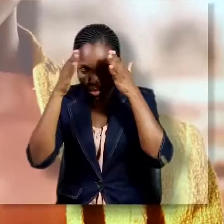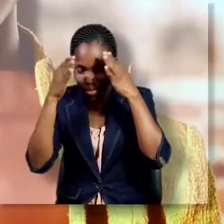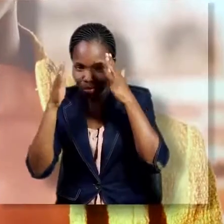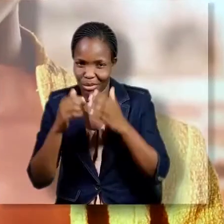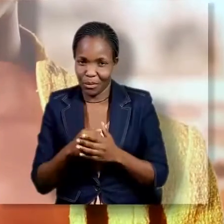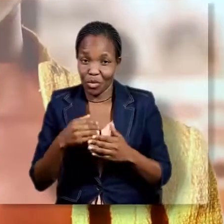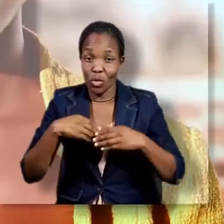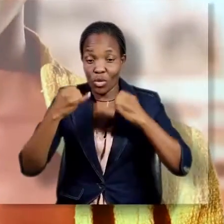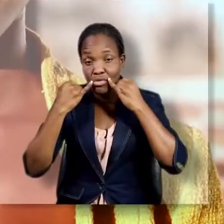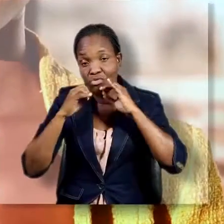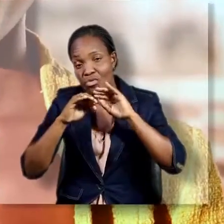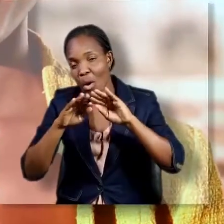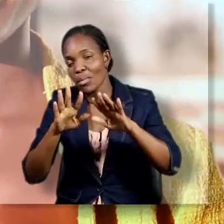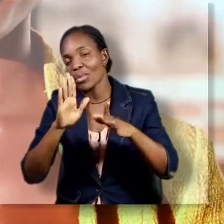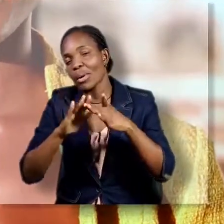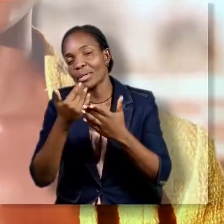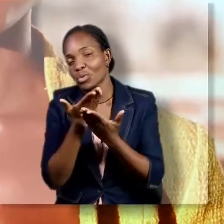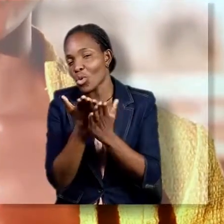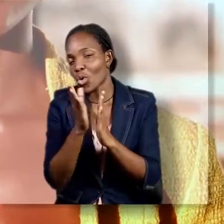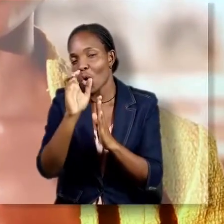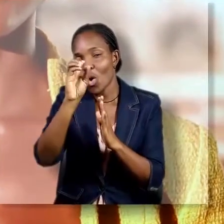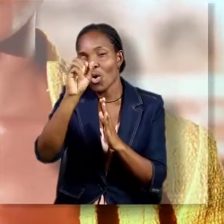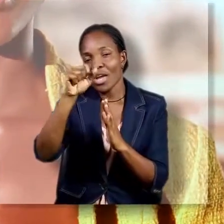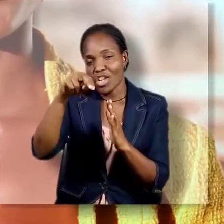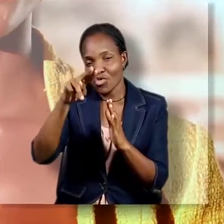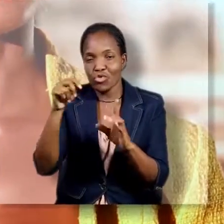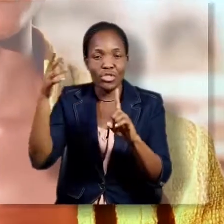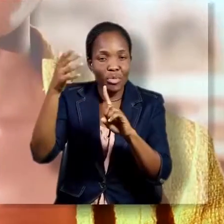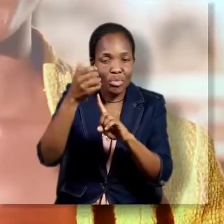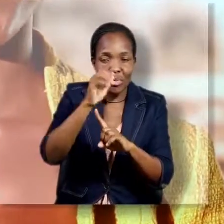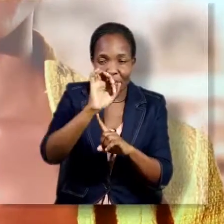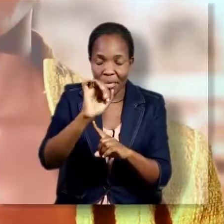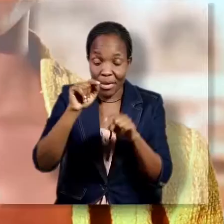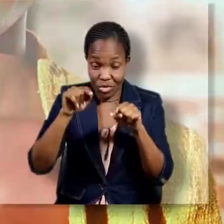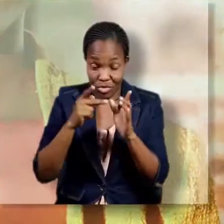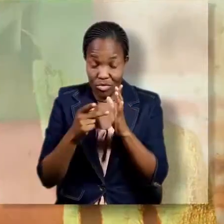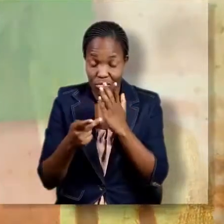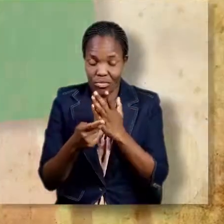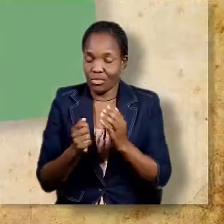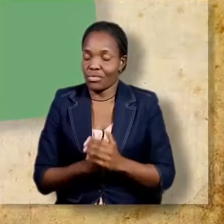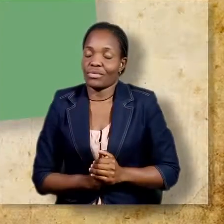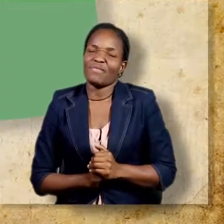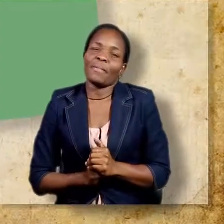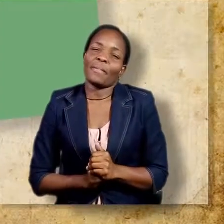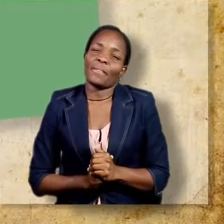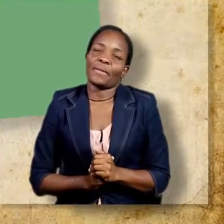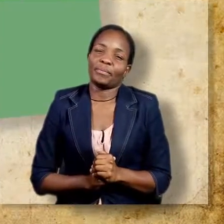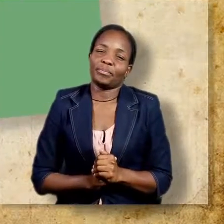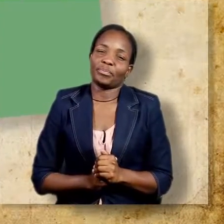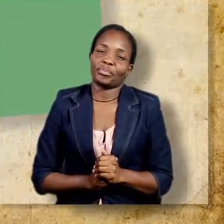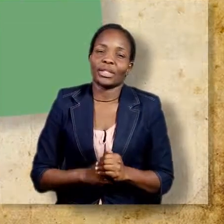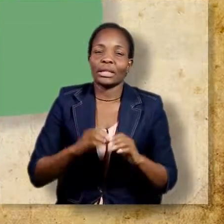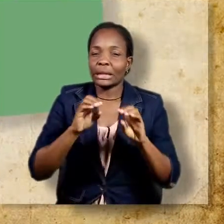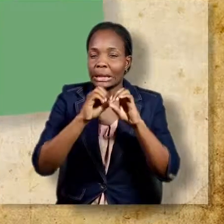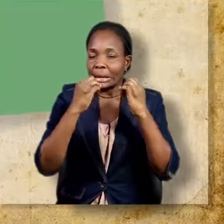will tell you all you need to know about the OAU and its successor, the AU, in this program. The